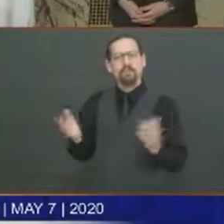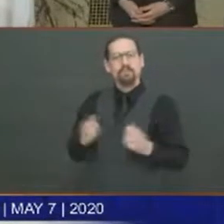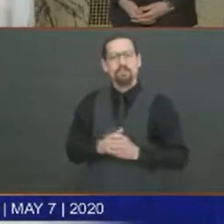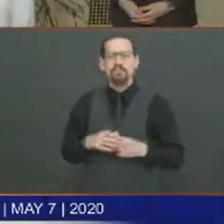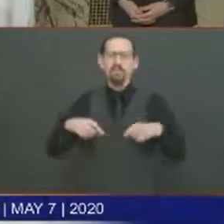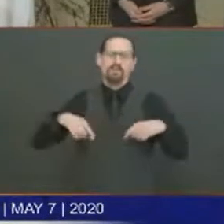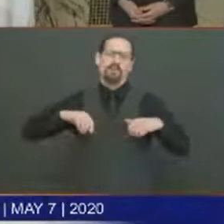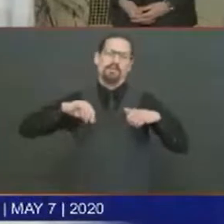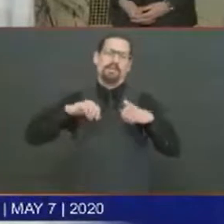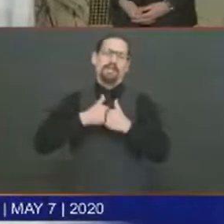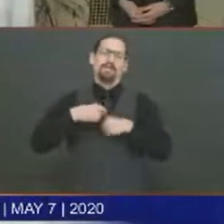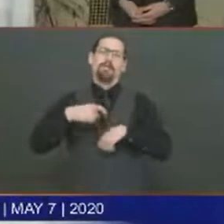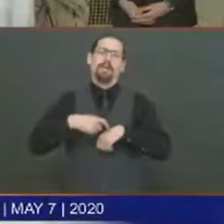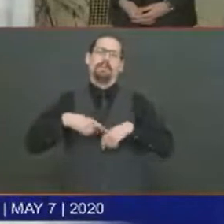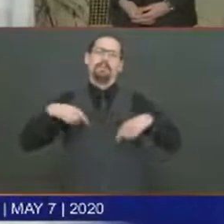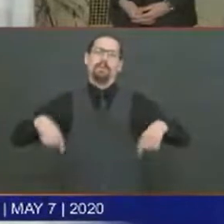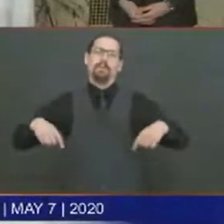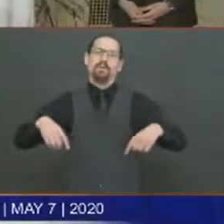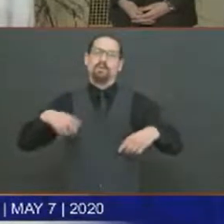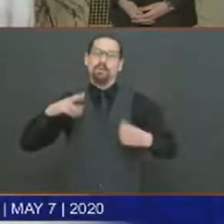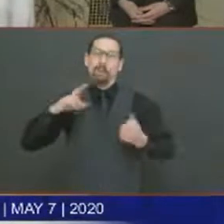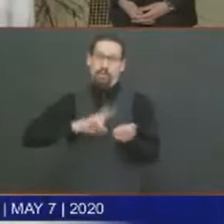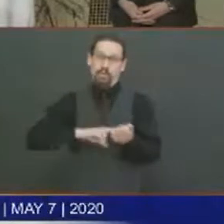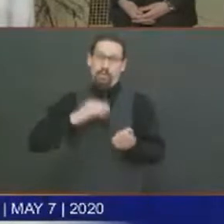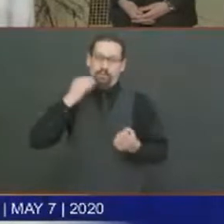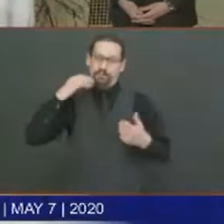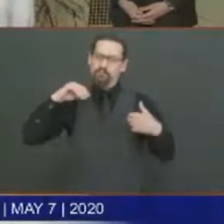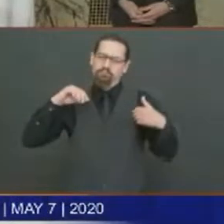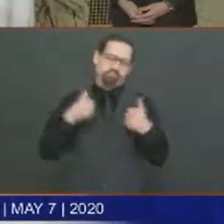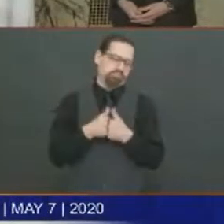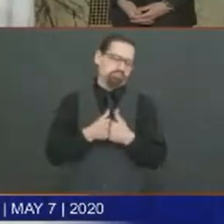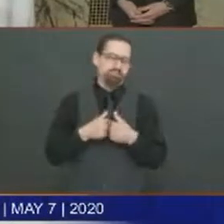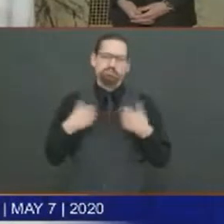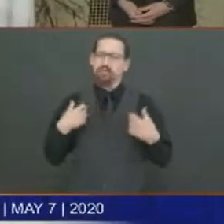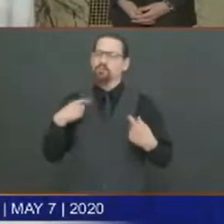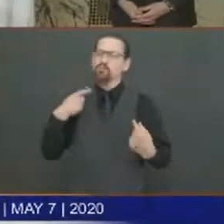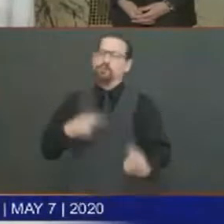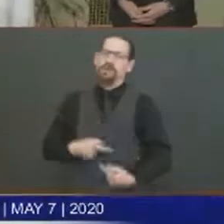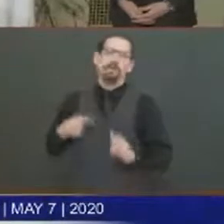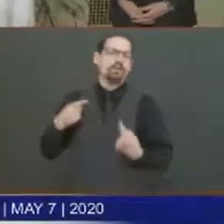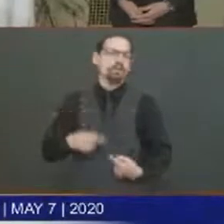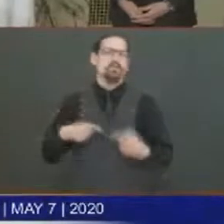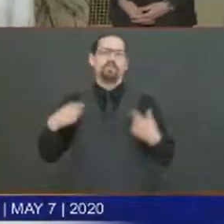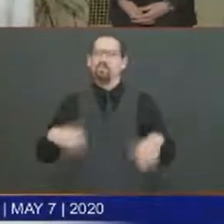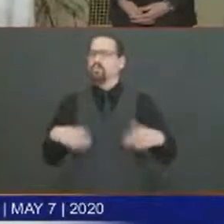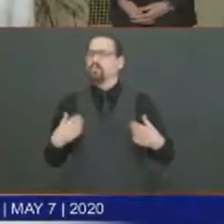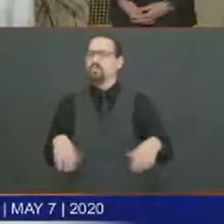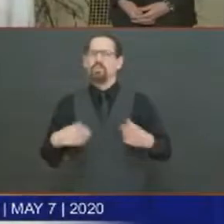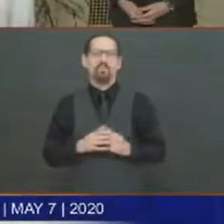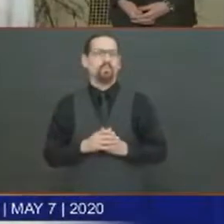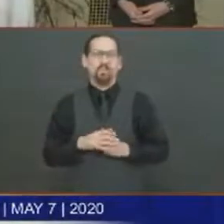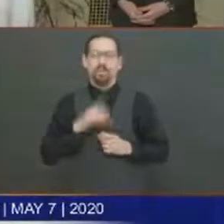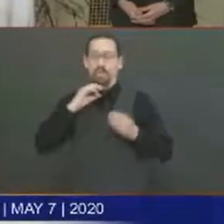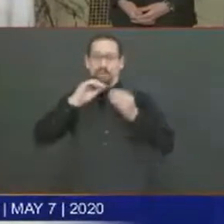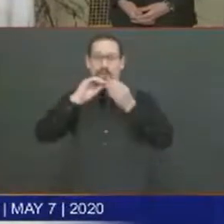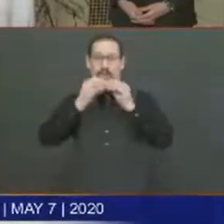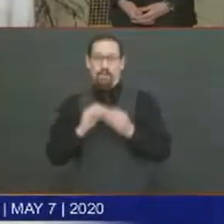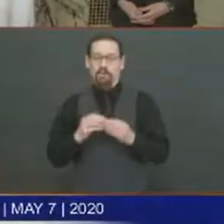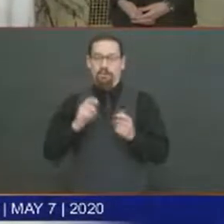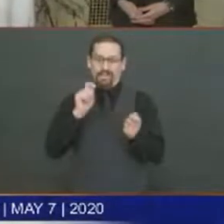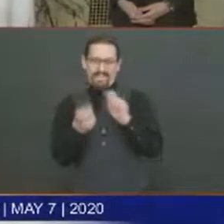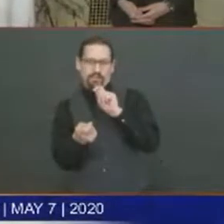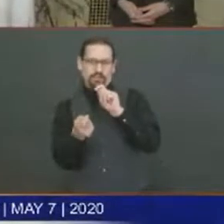long-term care facility community. The numbers change day by day, but around